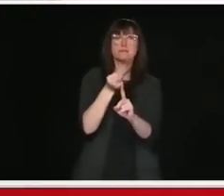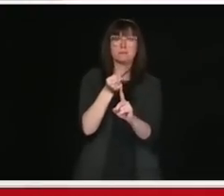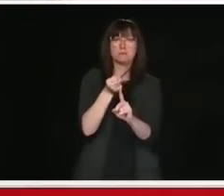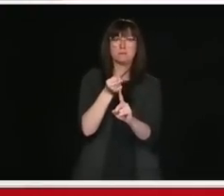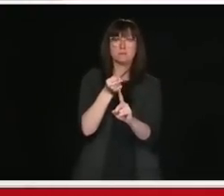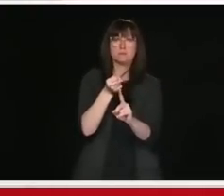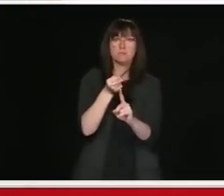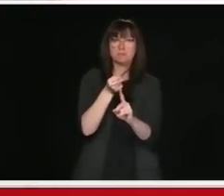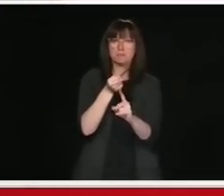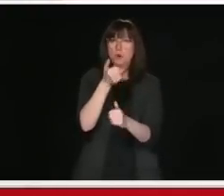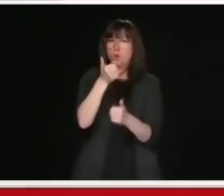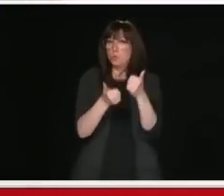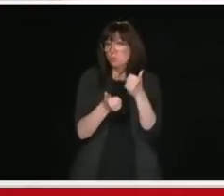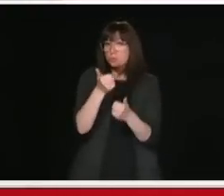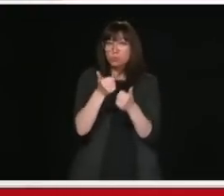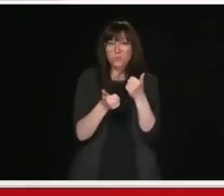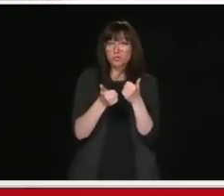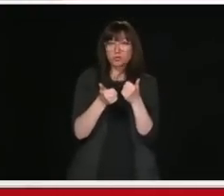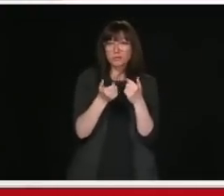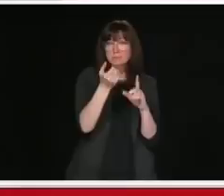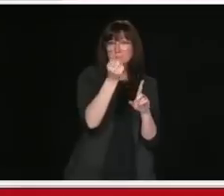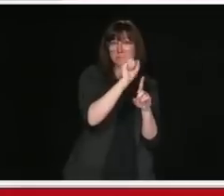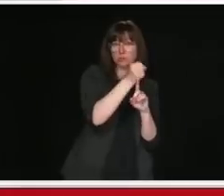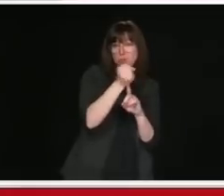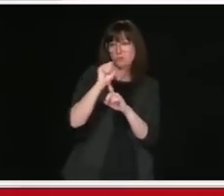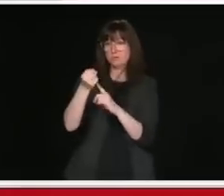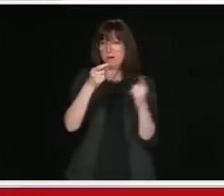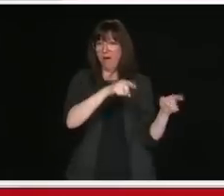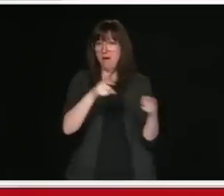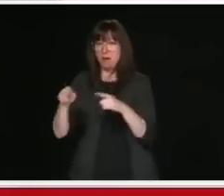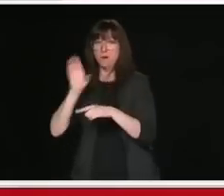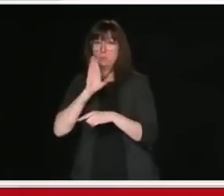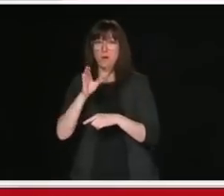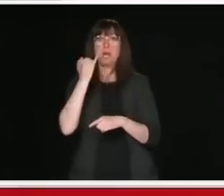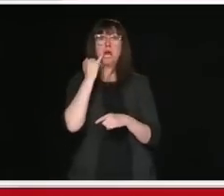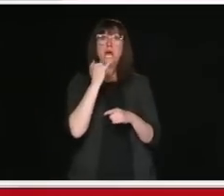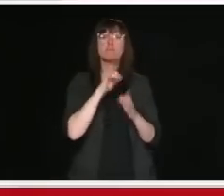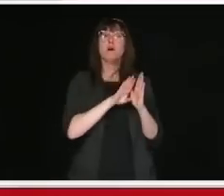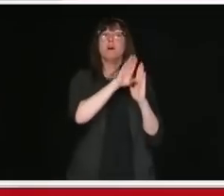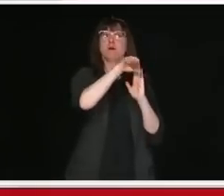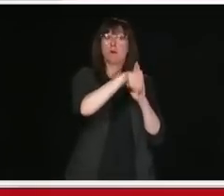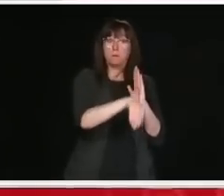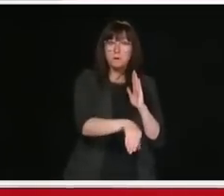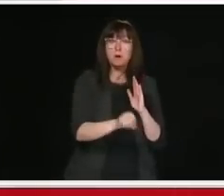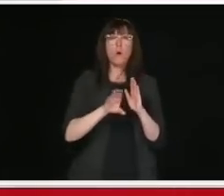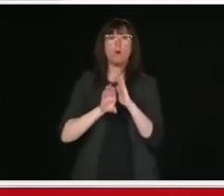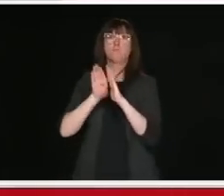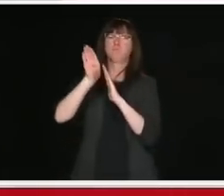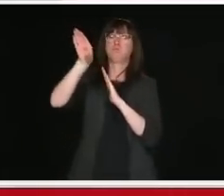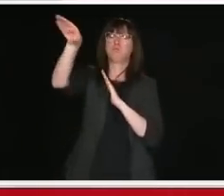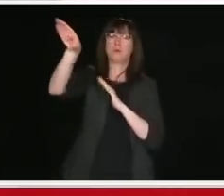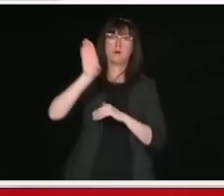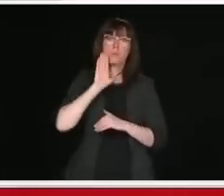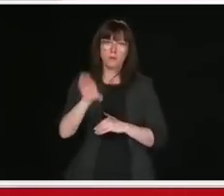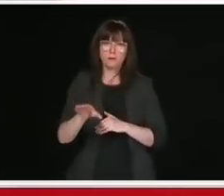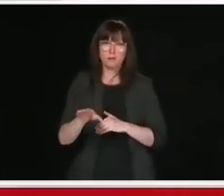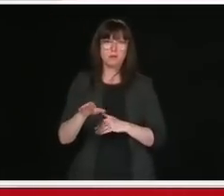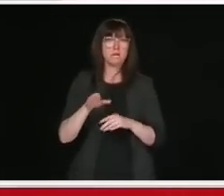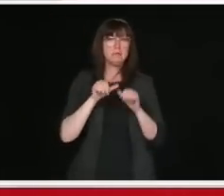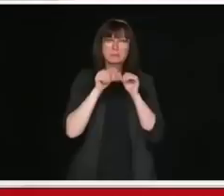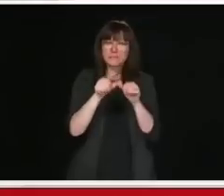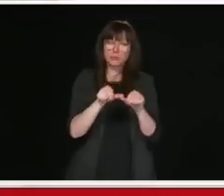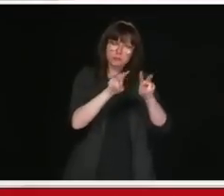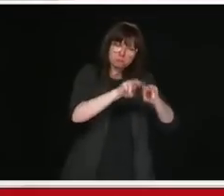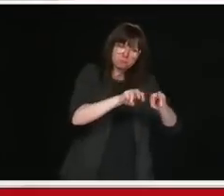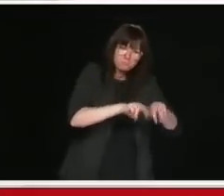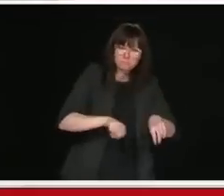are out there will be the one we take. And we're going to continue to work on those analyses. We're going to continue to crunch the data and numbers, and